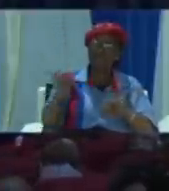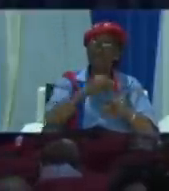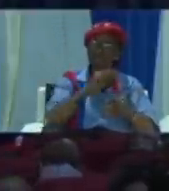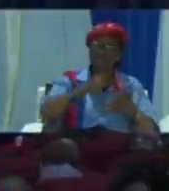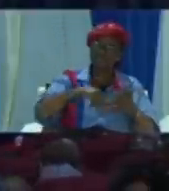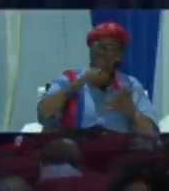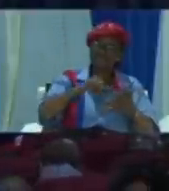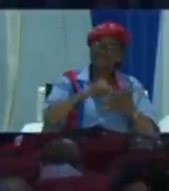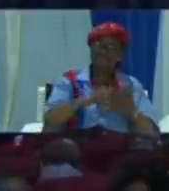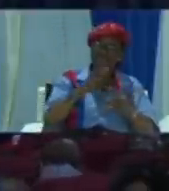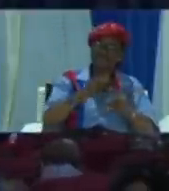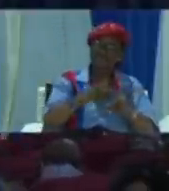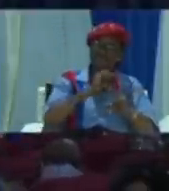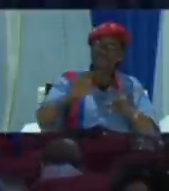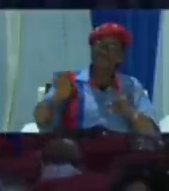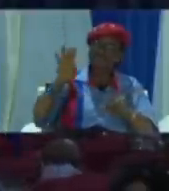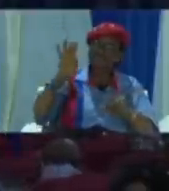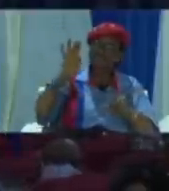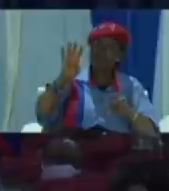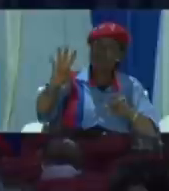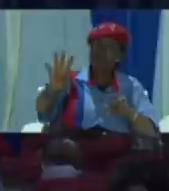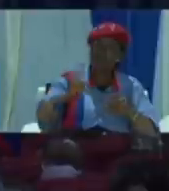to 8,